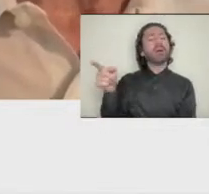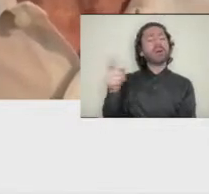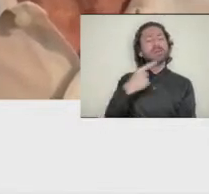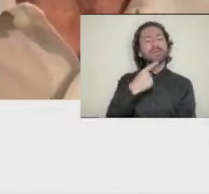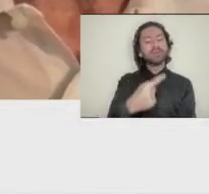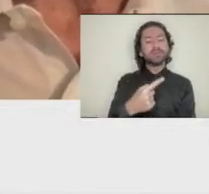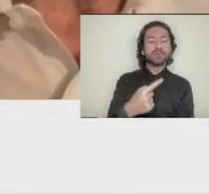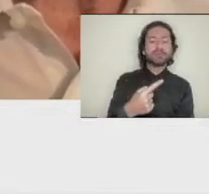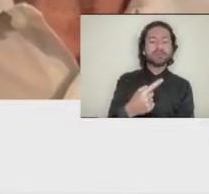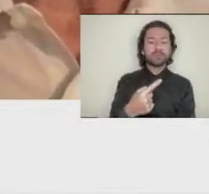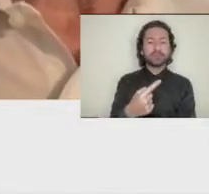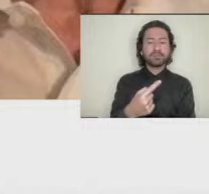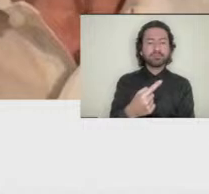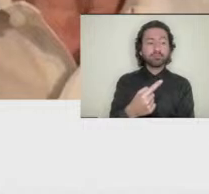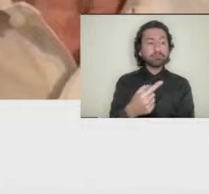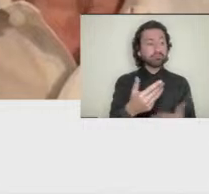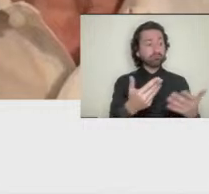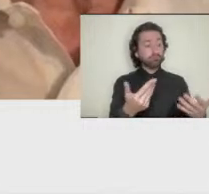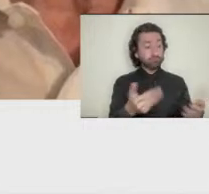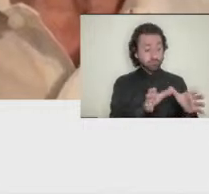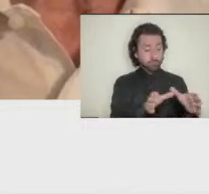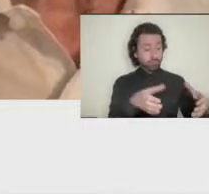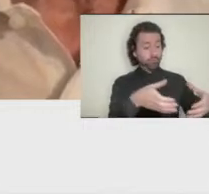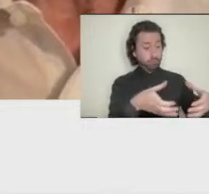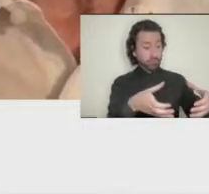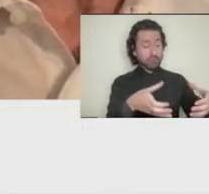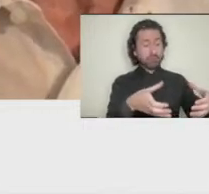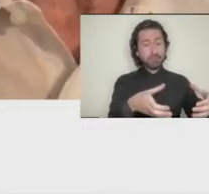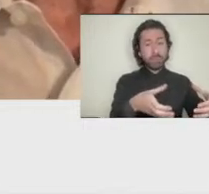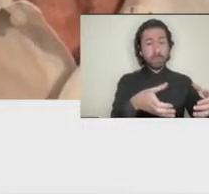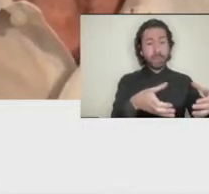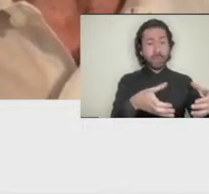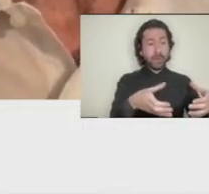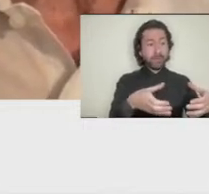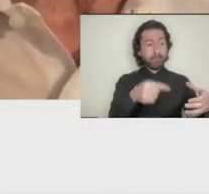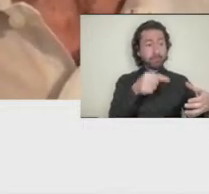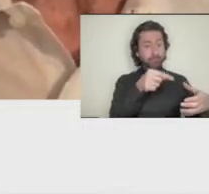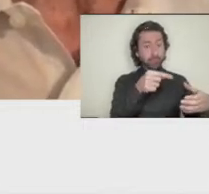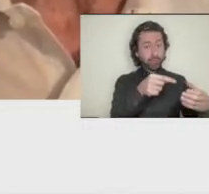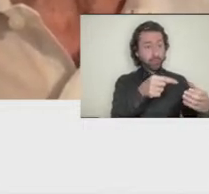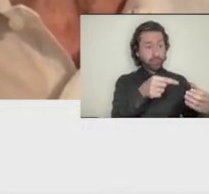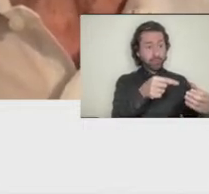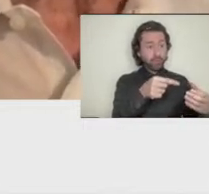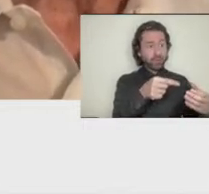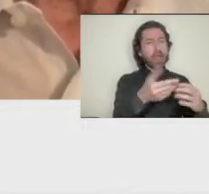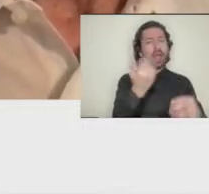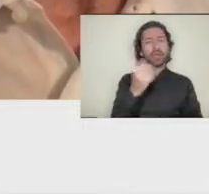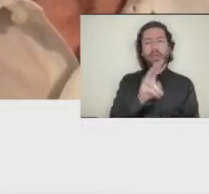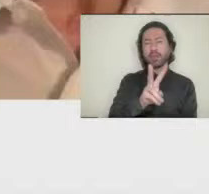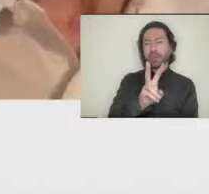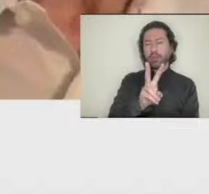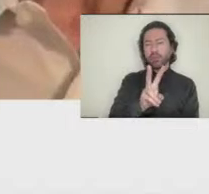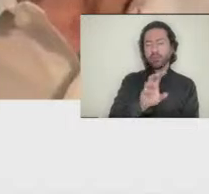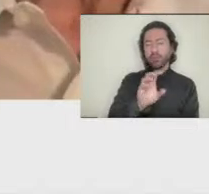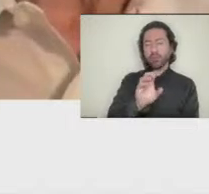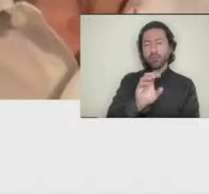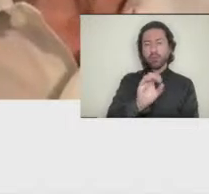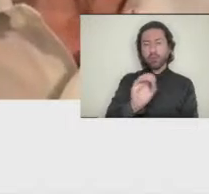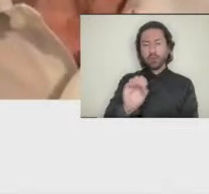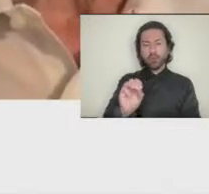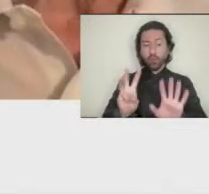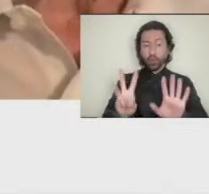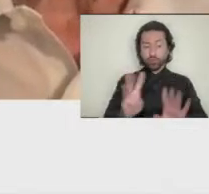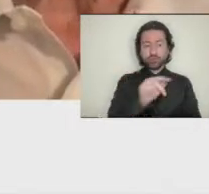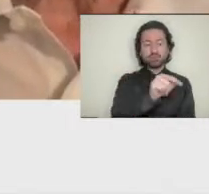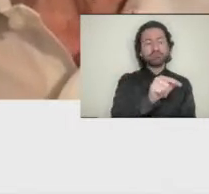in 2008, it would be 60 years after the founding of WHO and the Universal